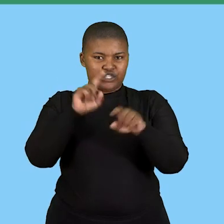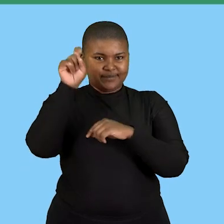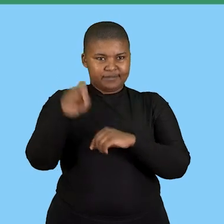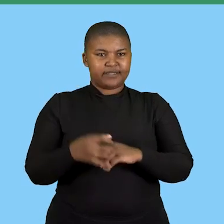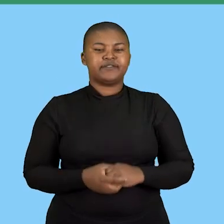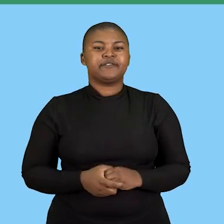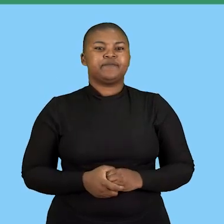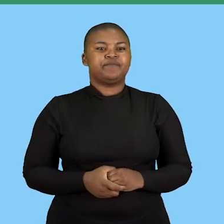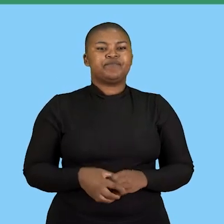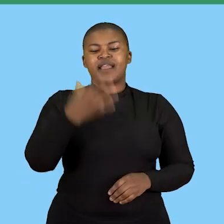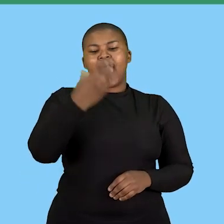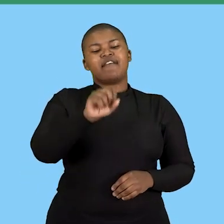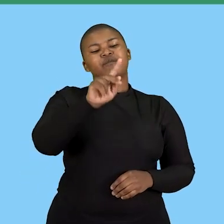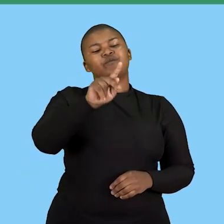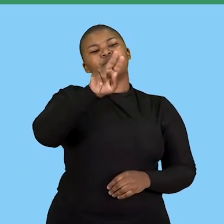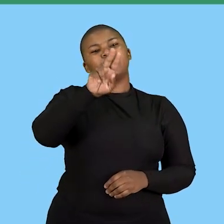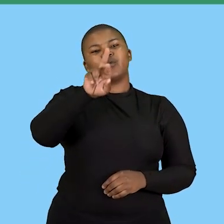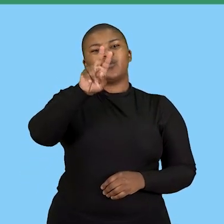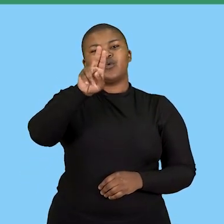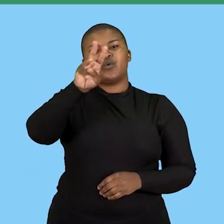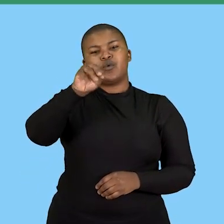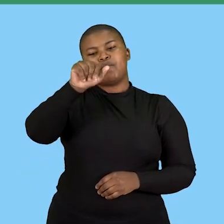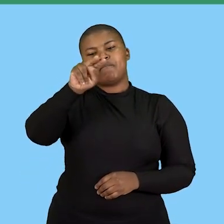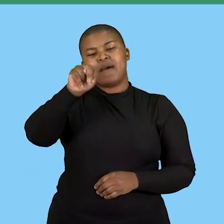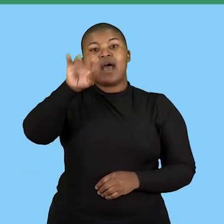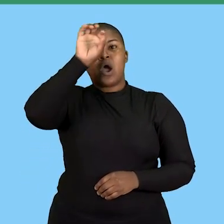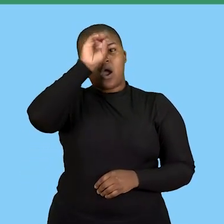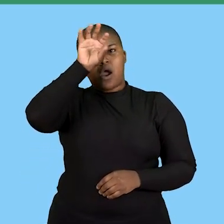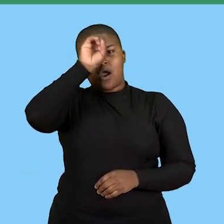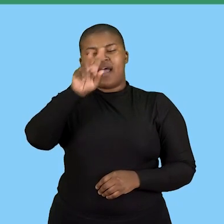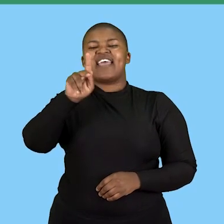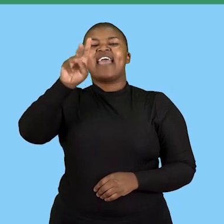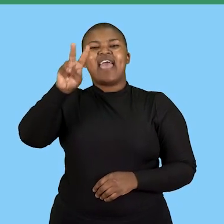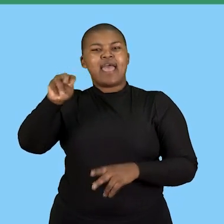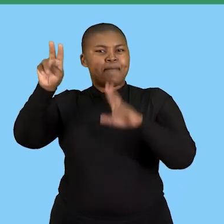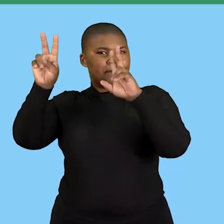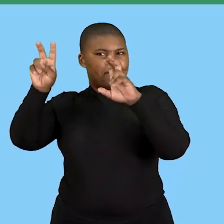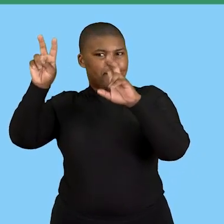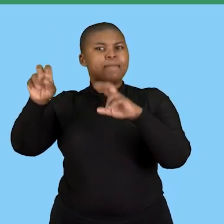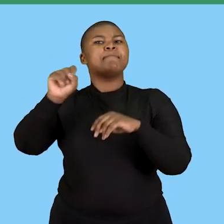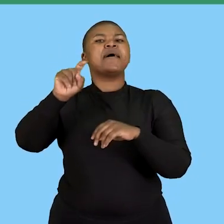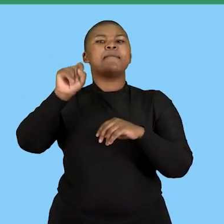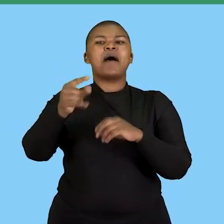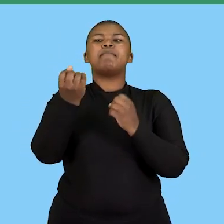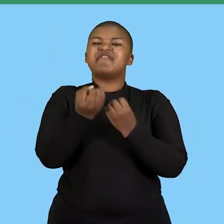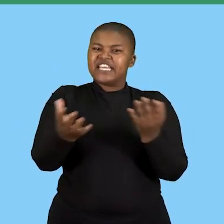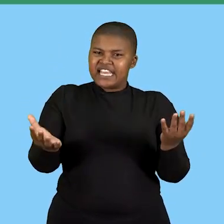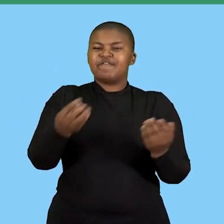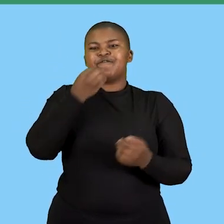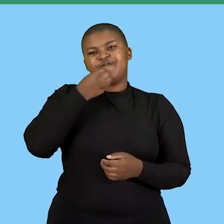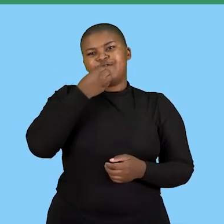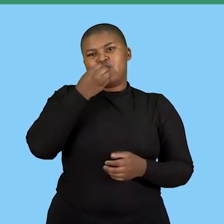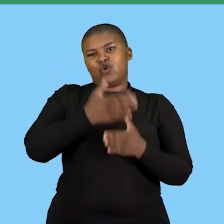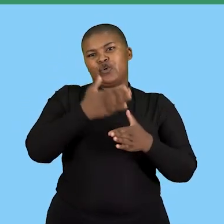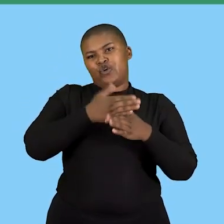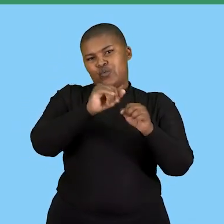that follow. We have Kuruman Mining KM. So Kuruman Mining offer subsidized meal